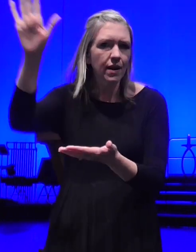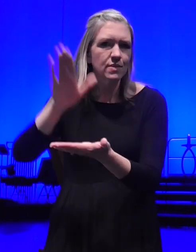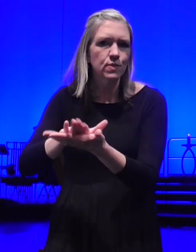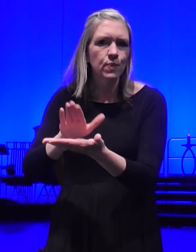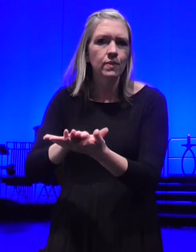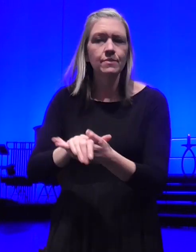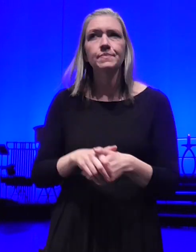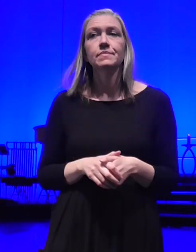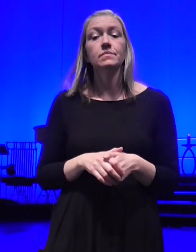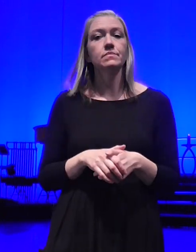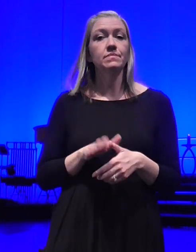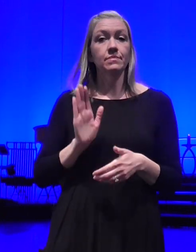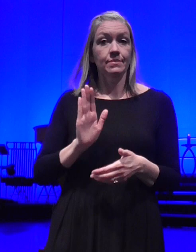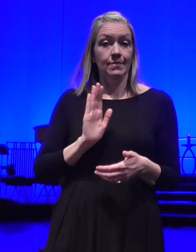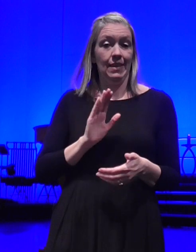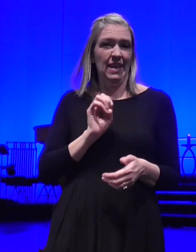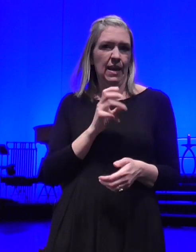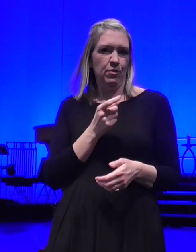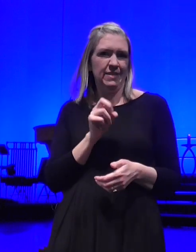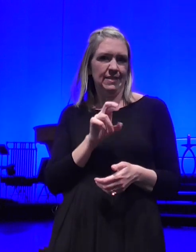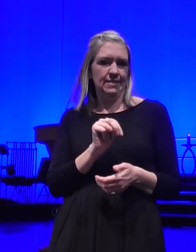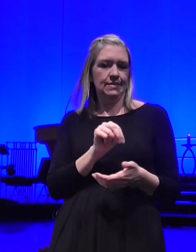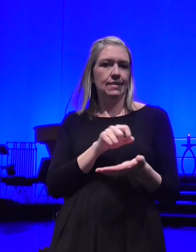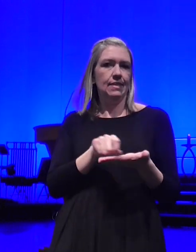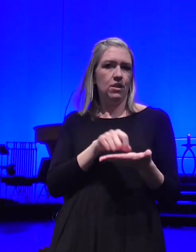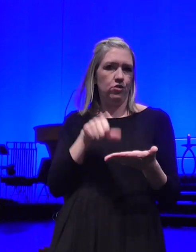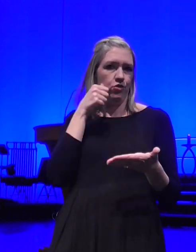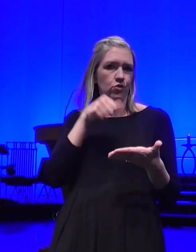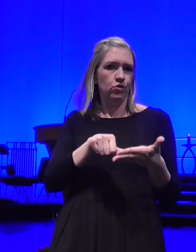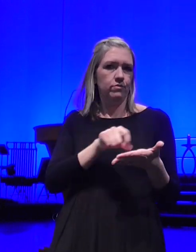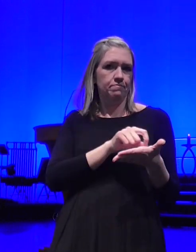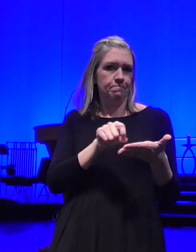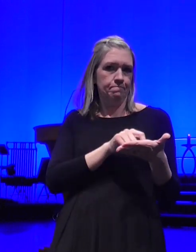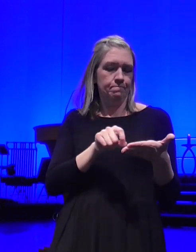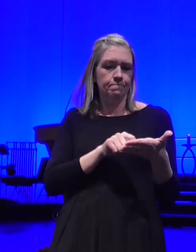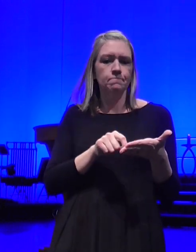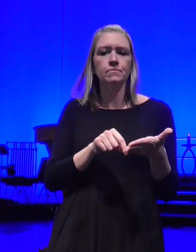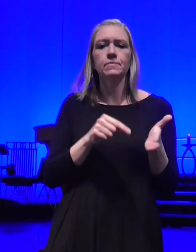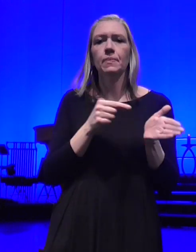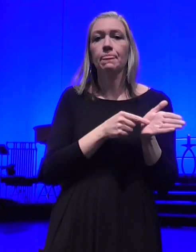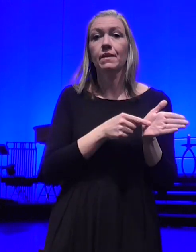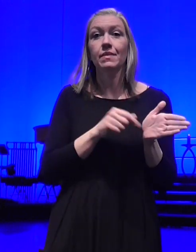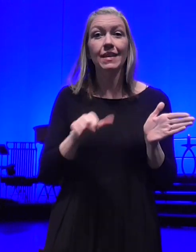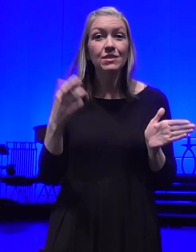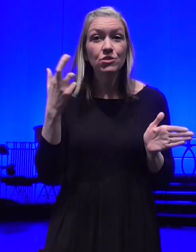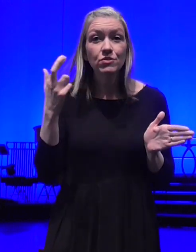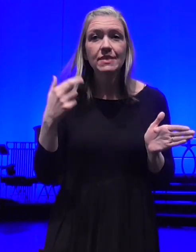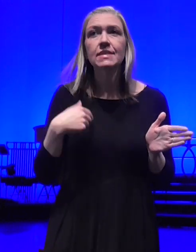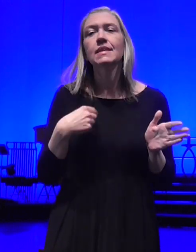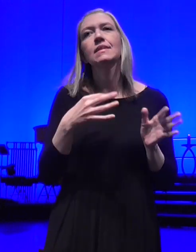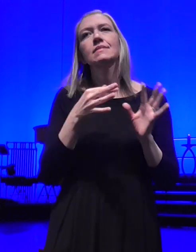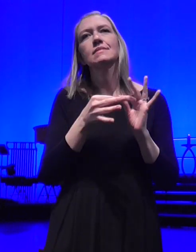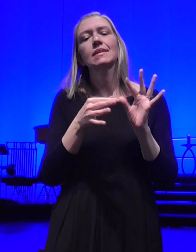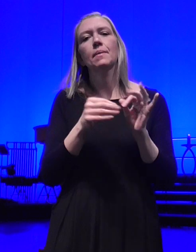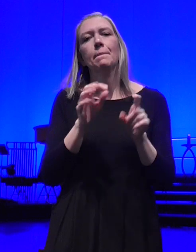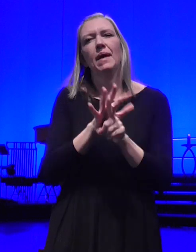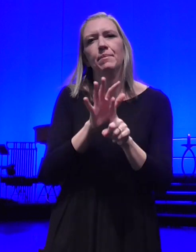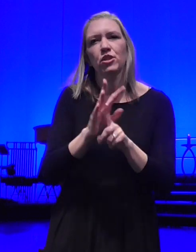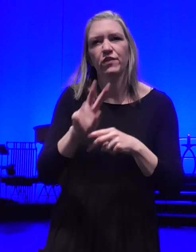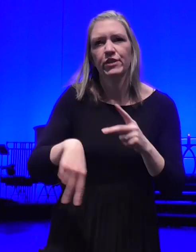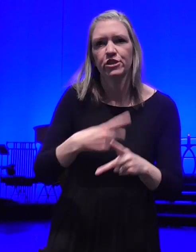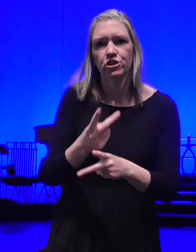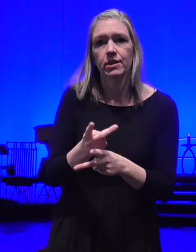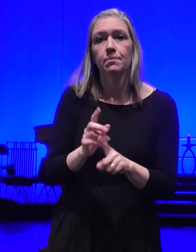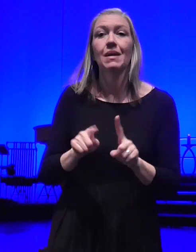And here is what his letter said. And that's why I said the popularized version, but here is what